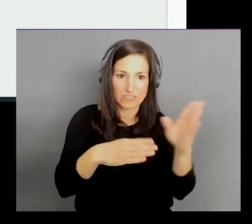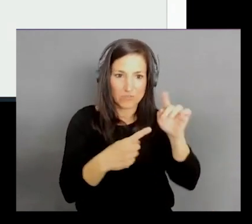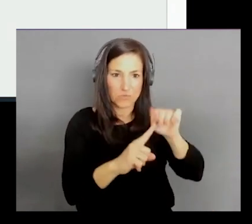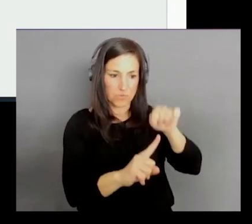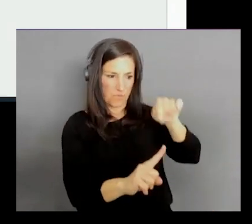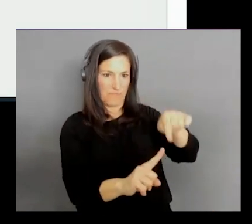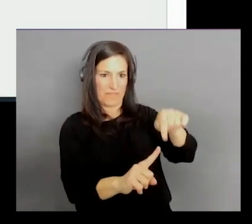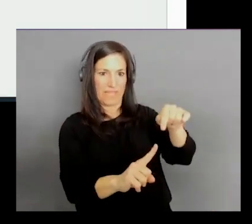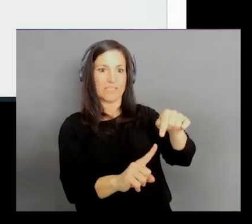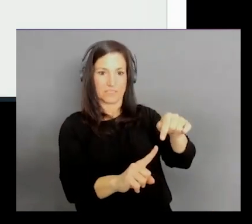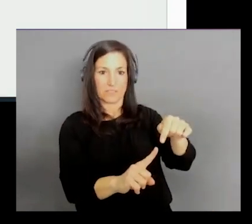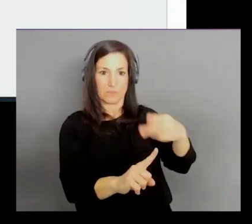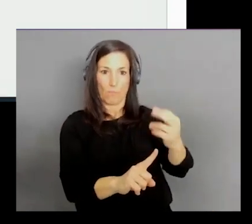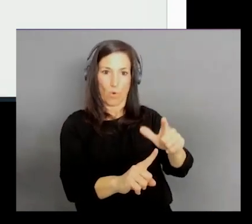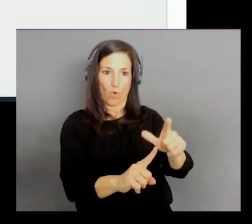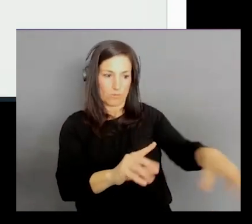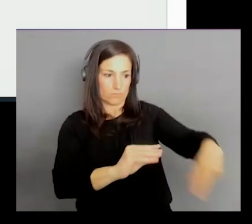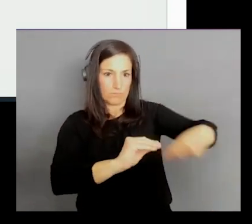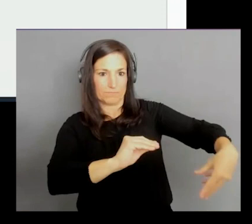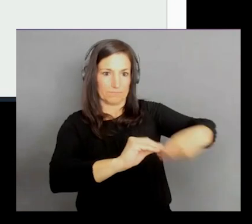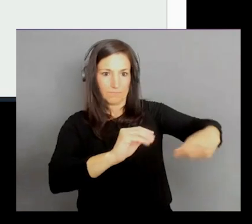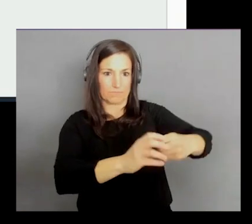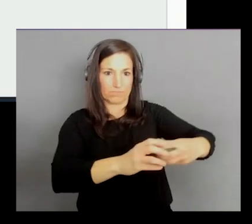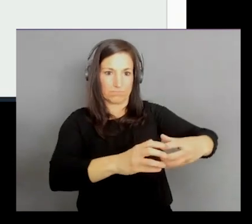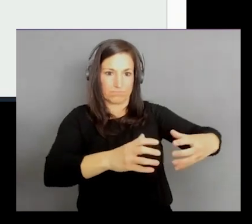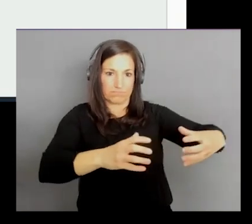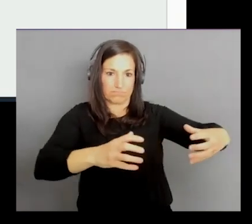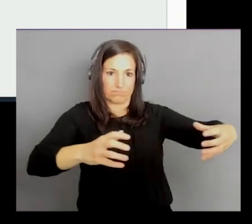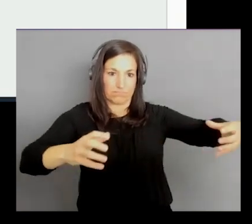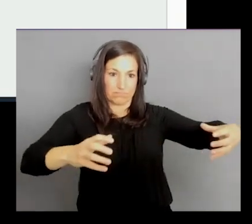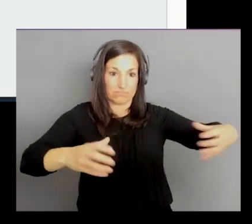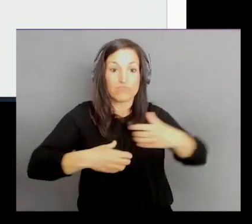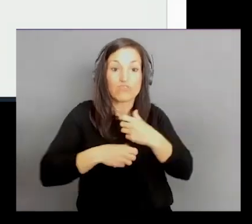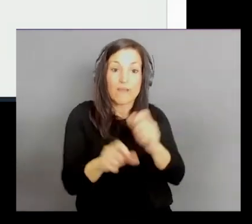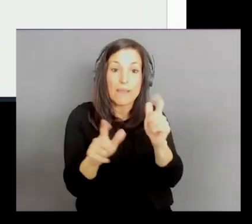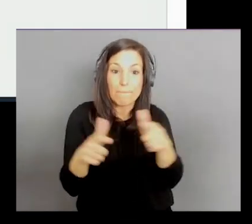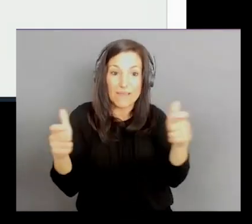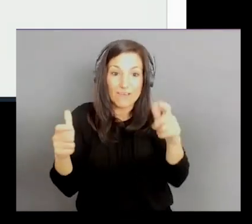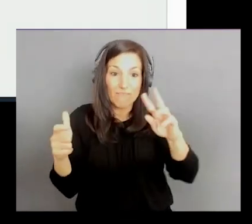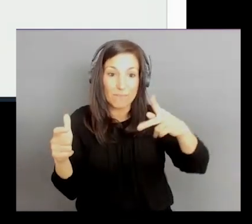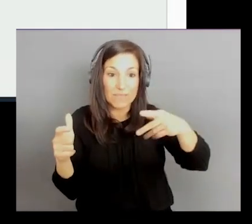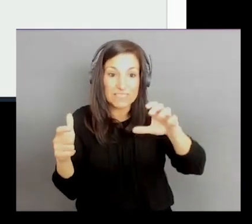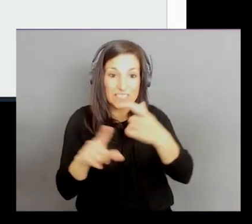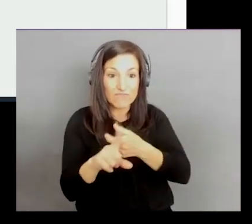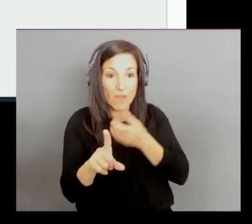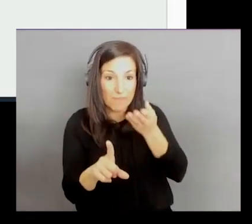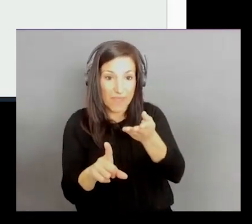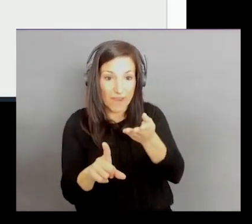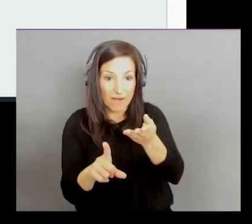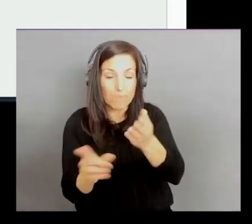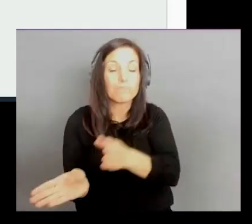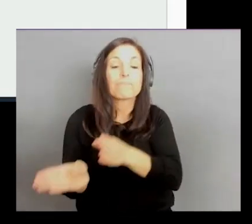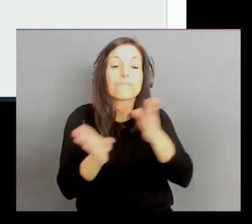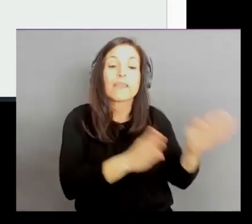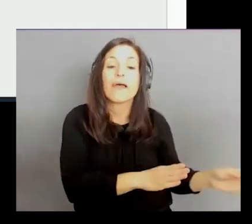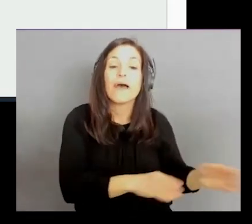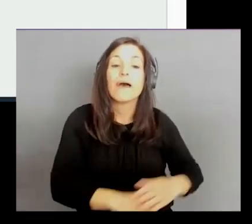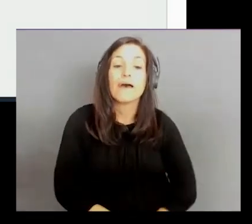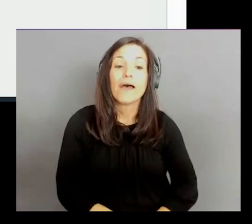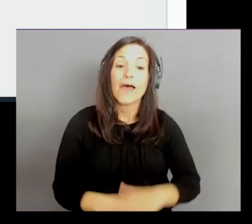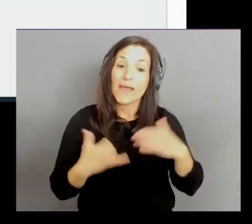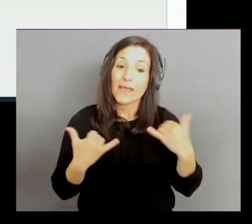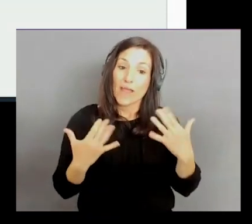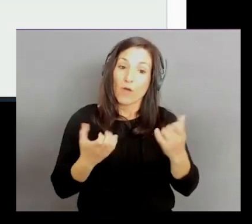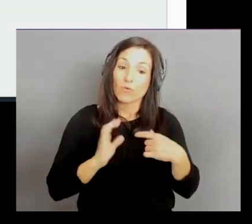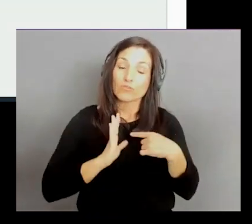you need to and create bigger VPCs from there. But what I want to show you now is the historical insights that you